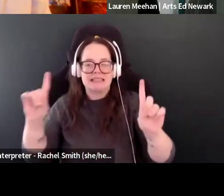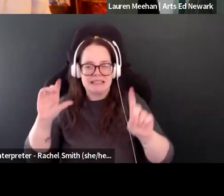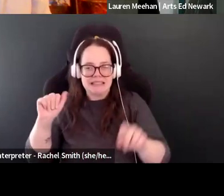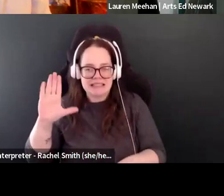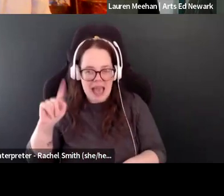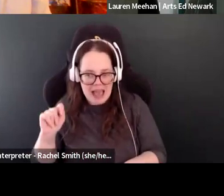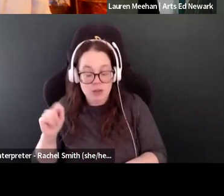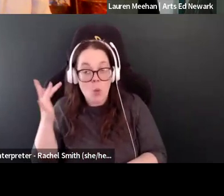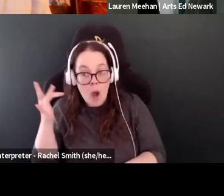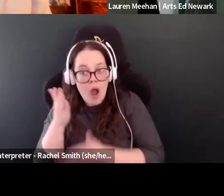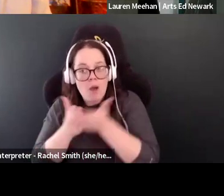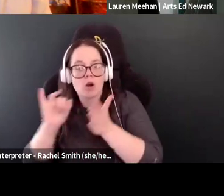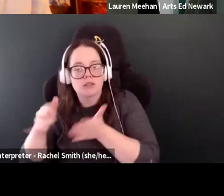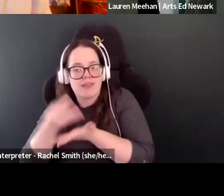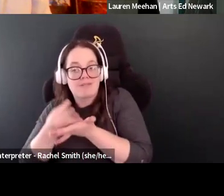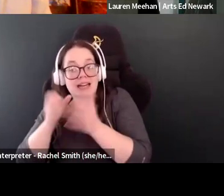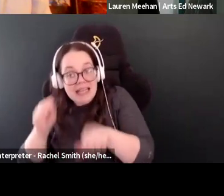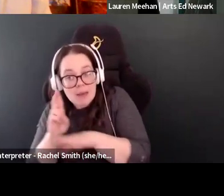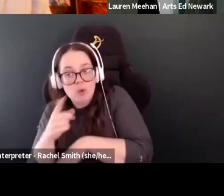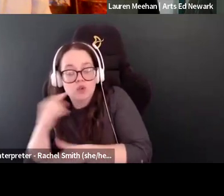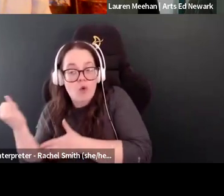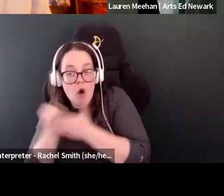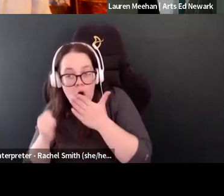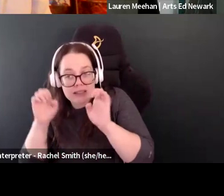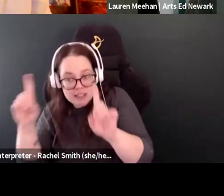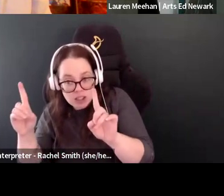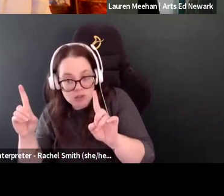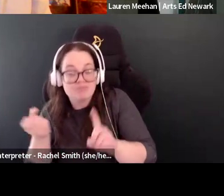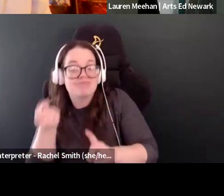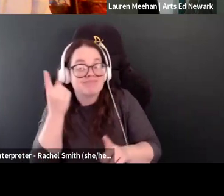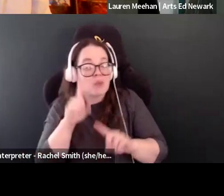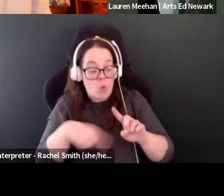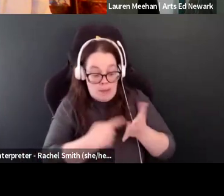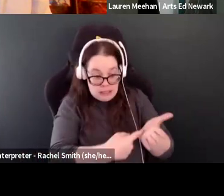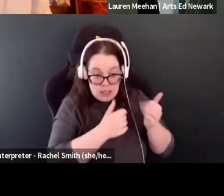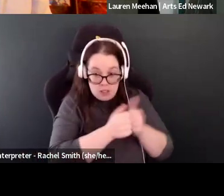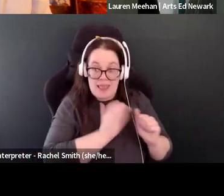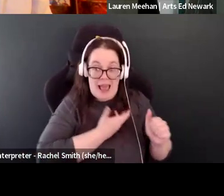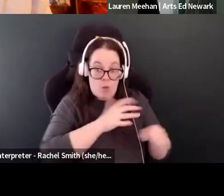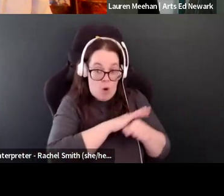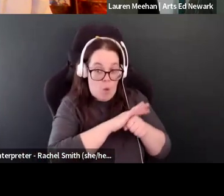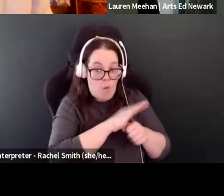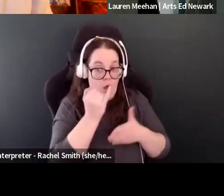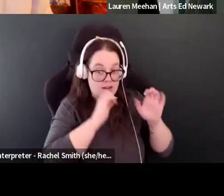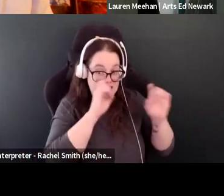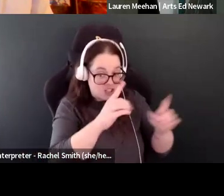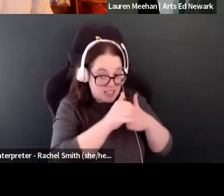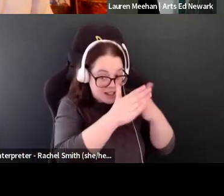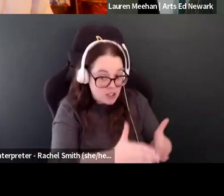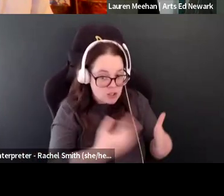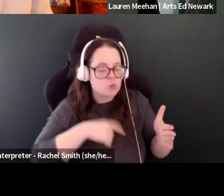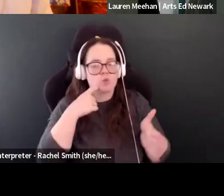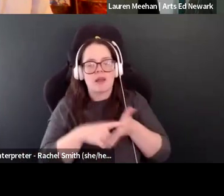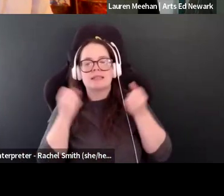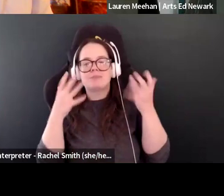parts of that funding can be used for arts education. But when we talk to our local arts education leaders, we realize that a lot of district